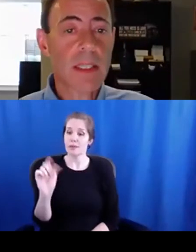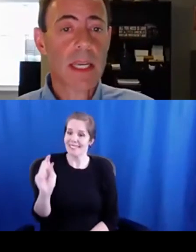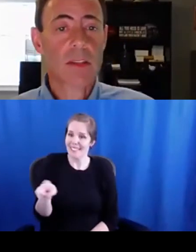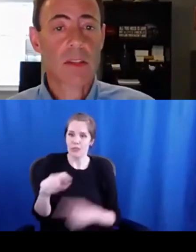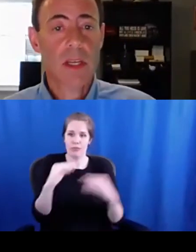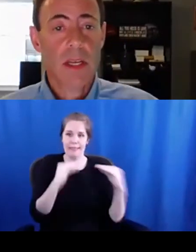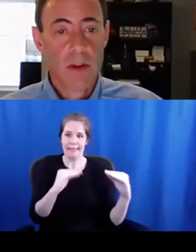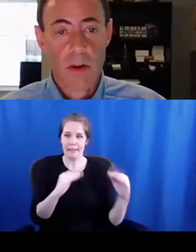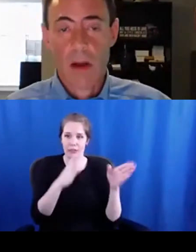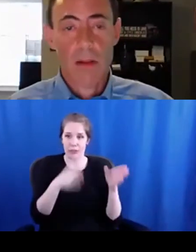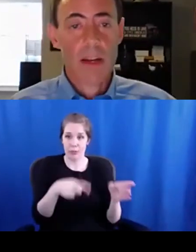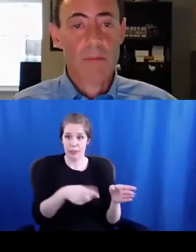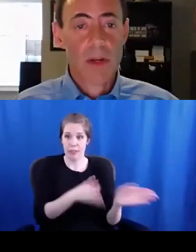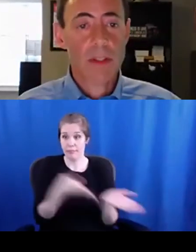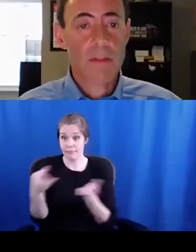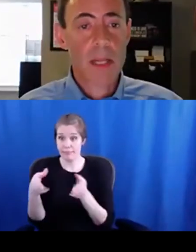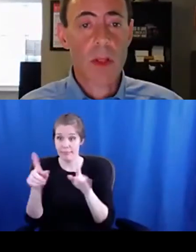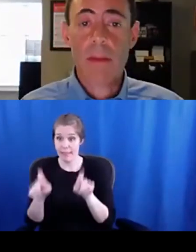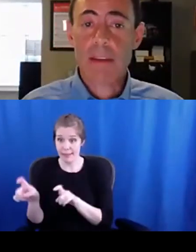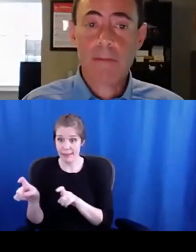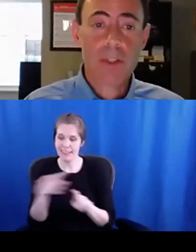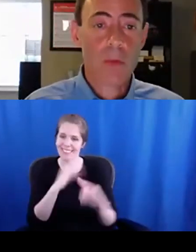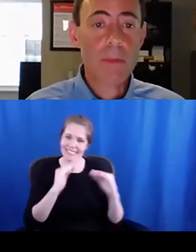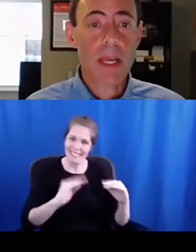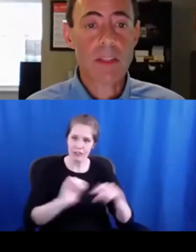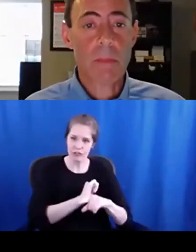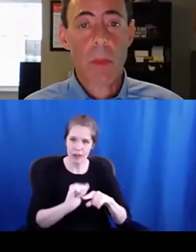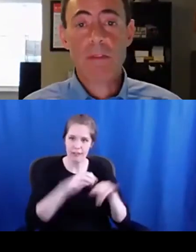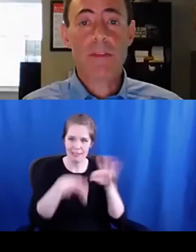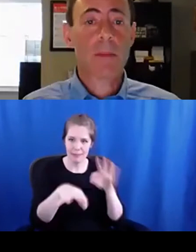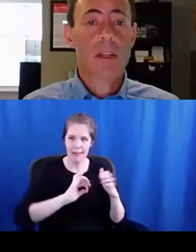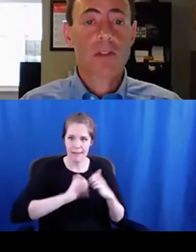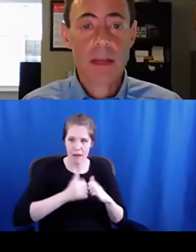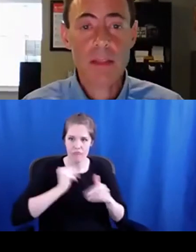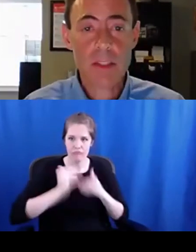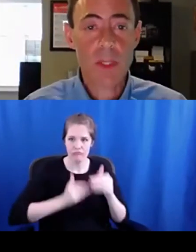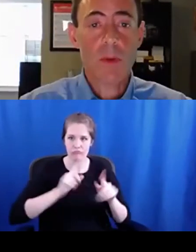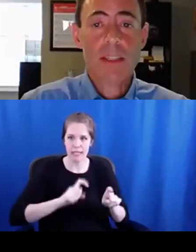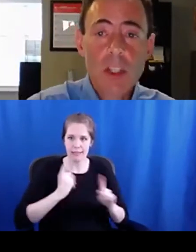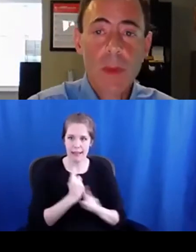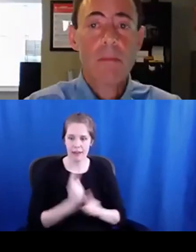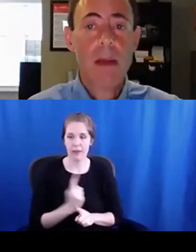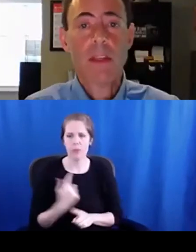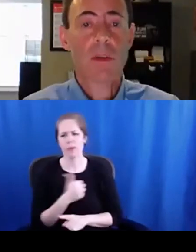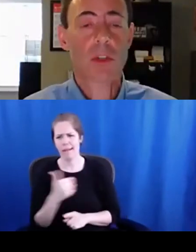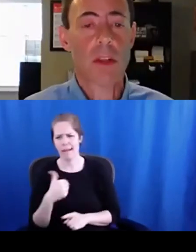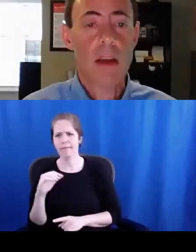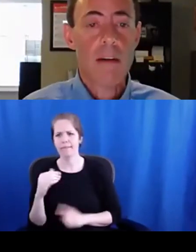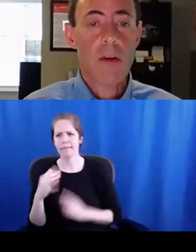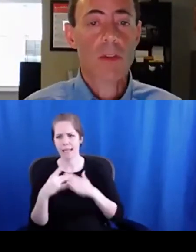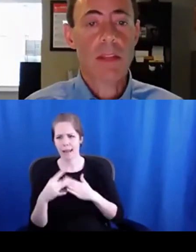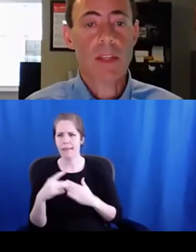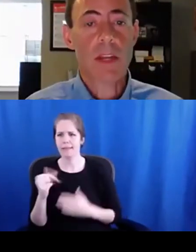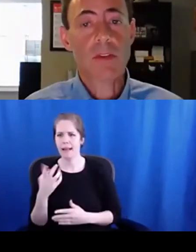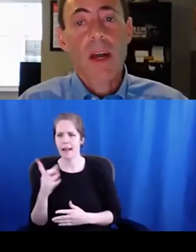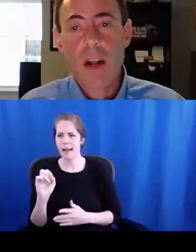conducting the tests. There are a lot of materials available on the manufacturer websites. We've developed checklists. We do a teach-back method to ensure that